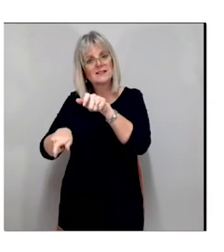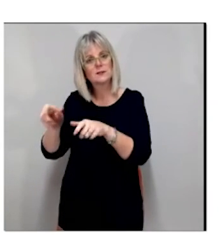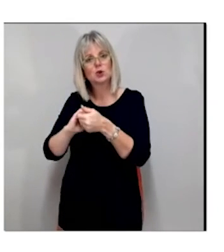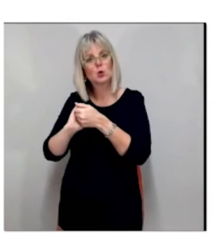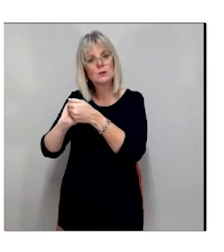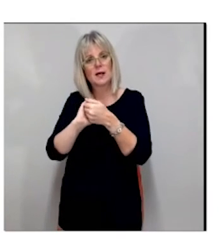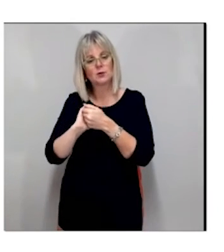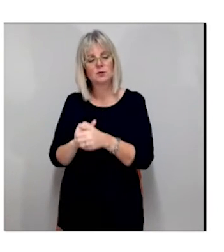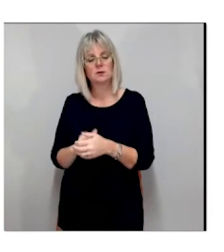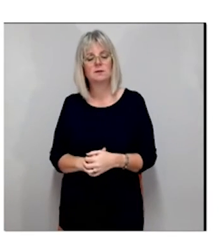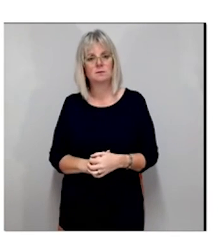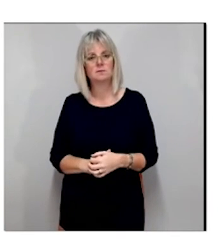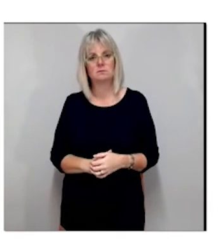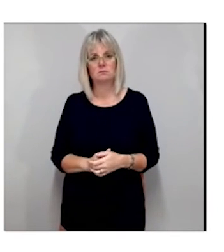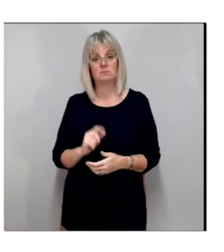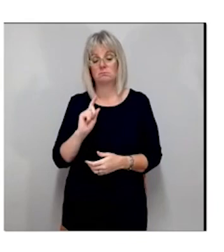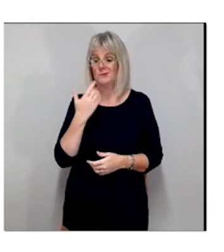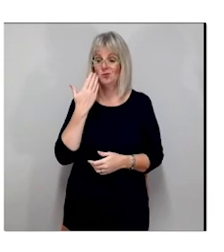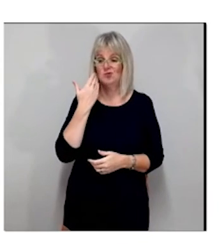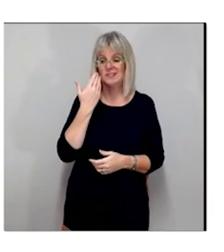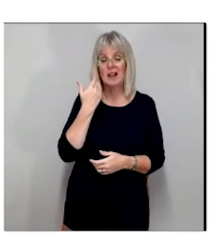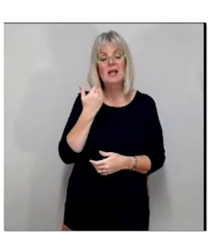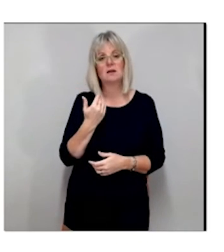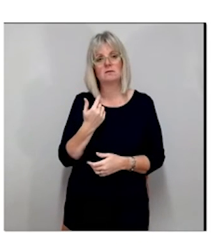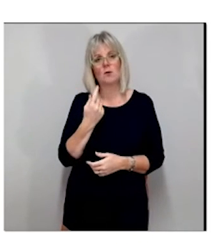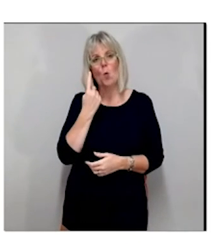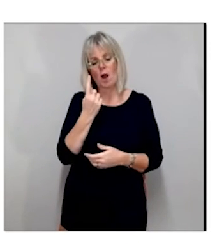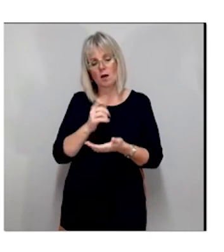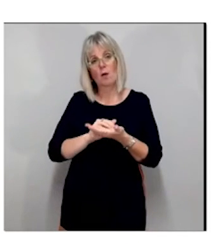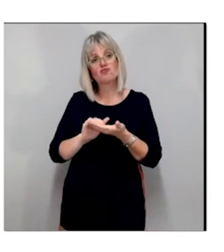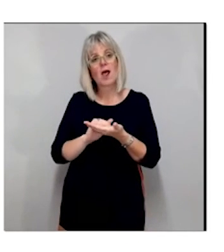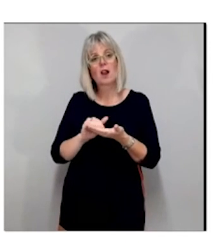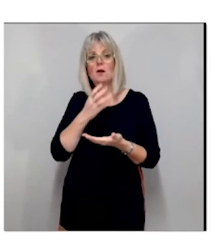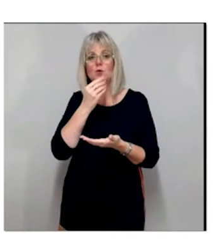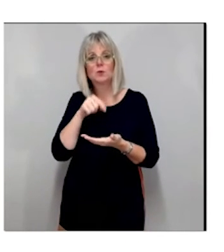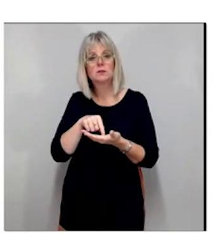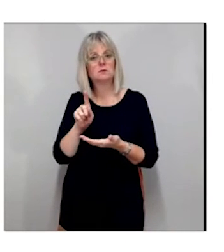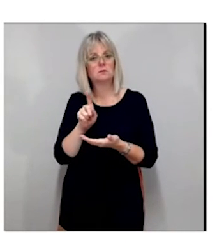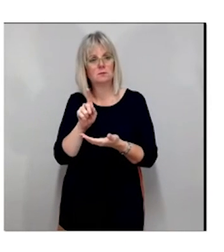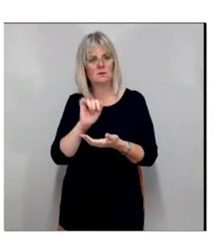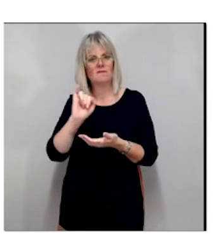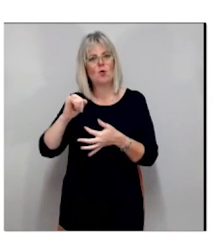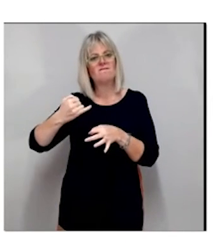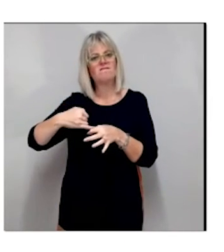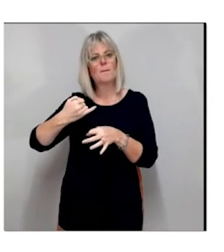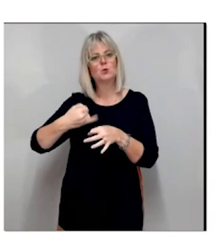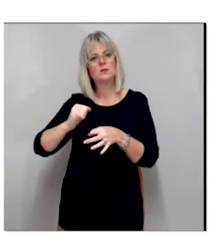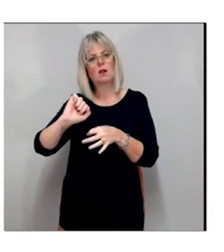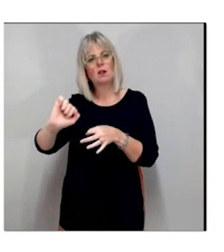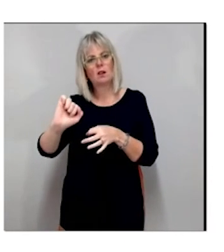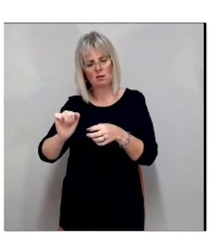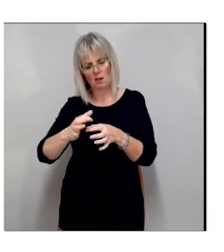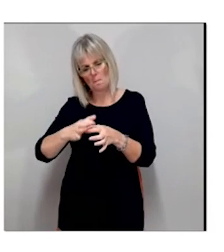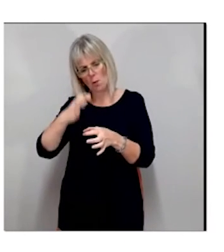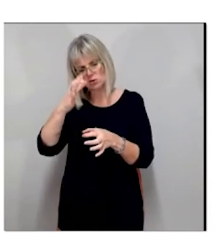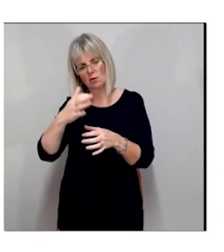of braille in recent years has been its being produced on the packaging for pharmaceutical products. Increasingly,